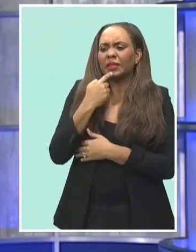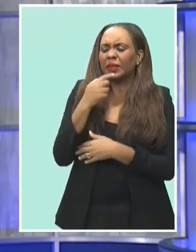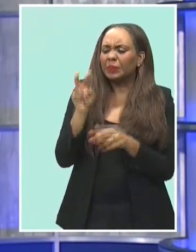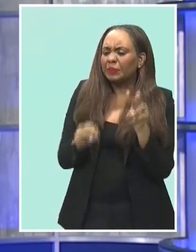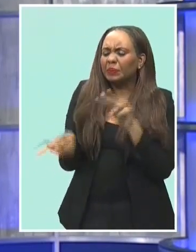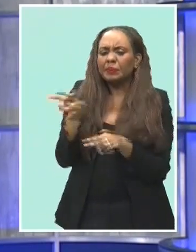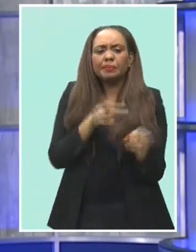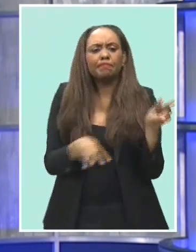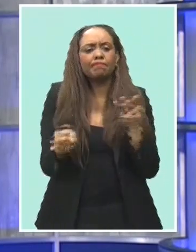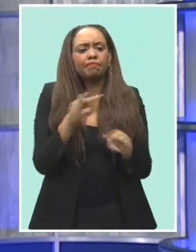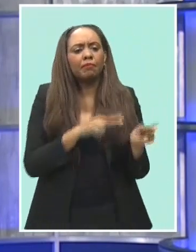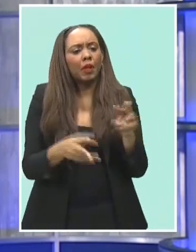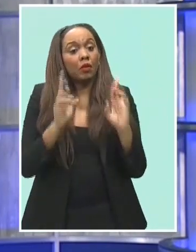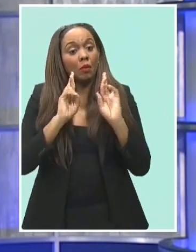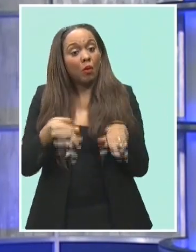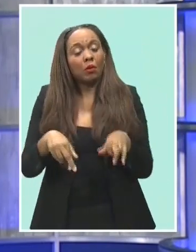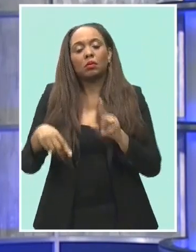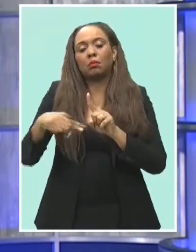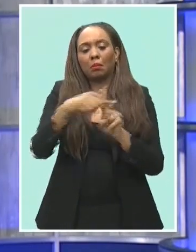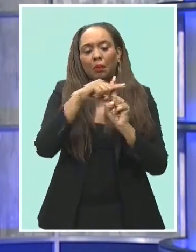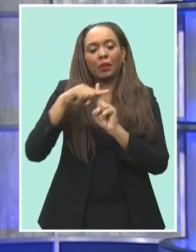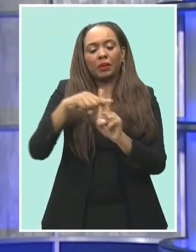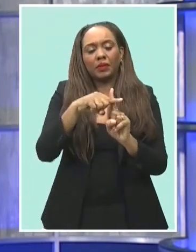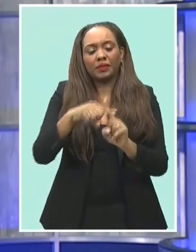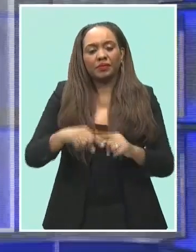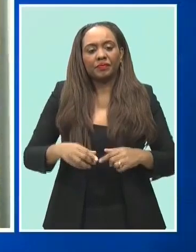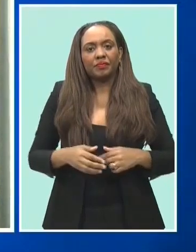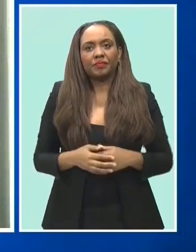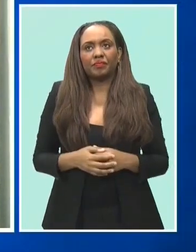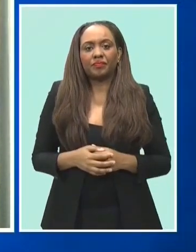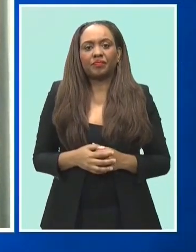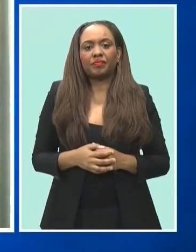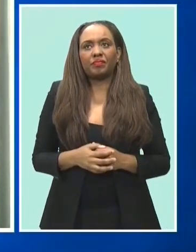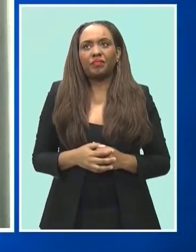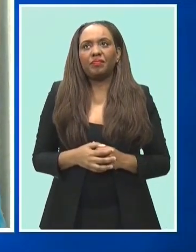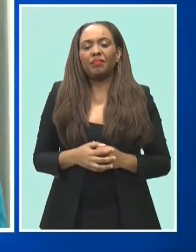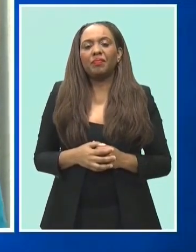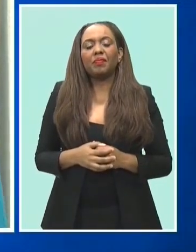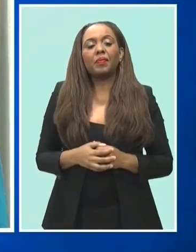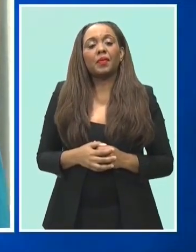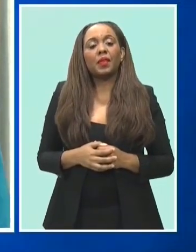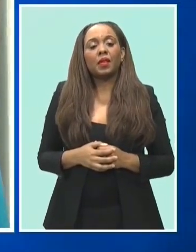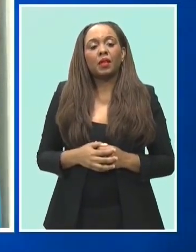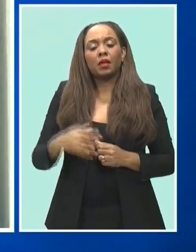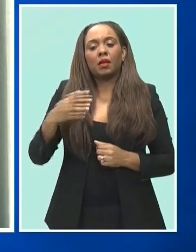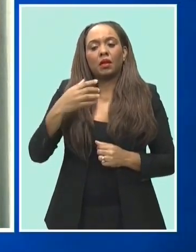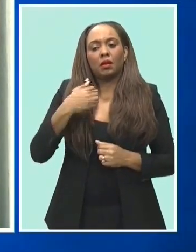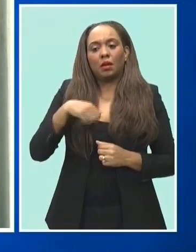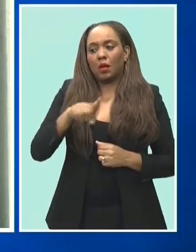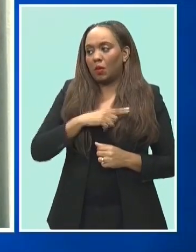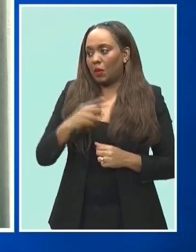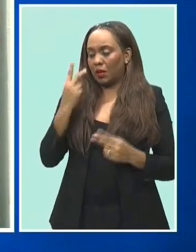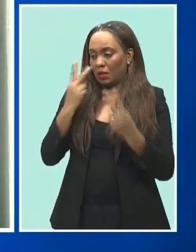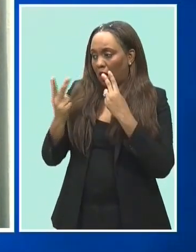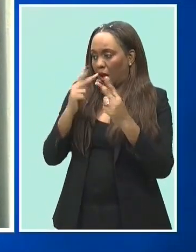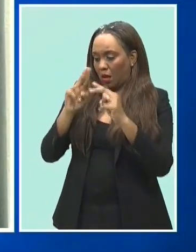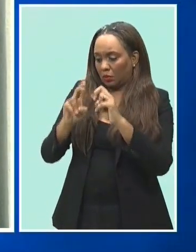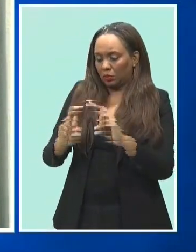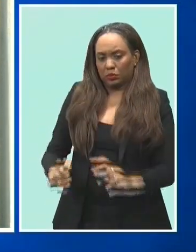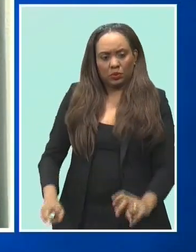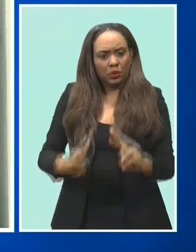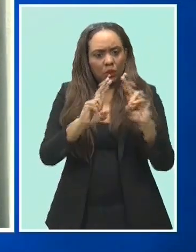distribution systems, and the reports were positive. Based on their initial assessment, based on their reports, we do know